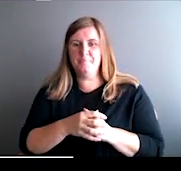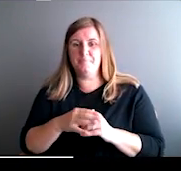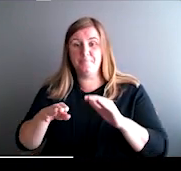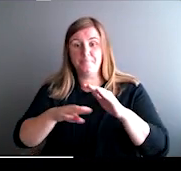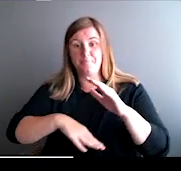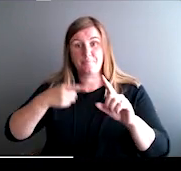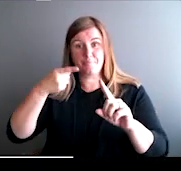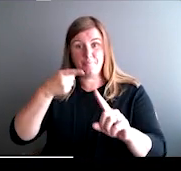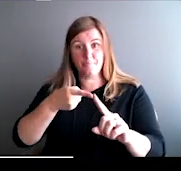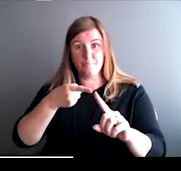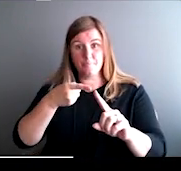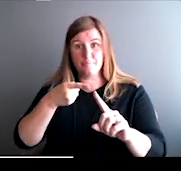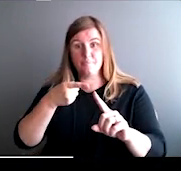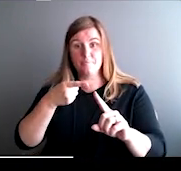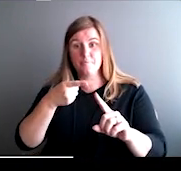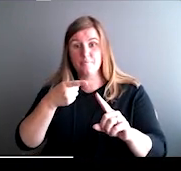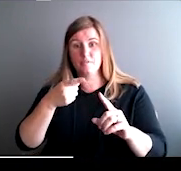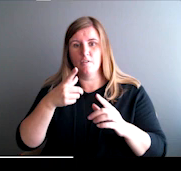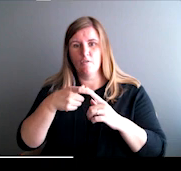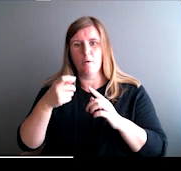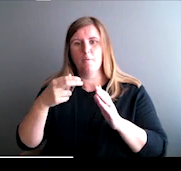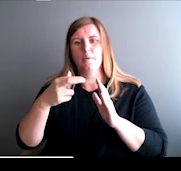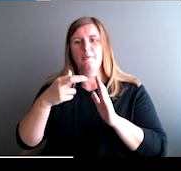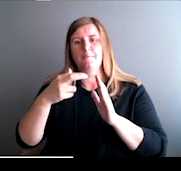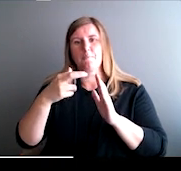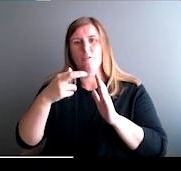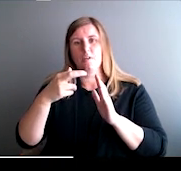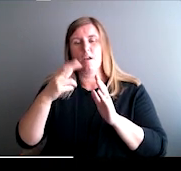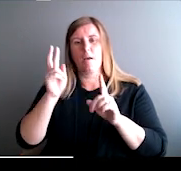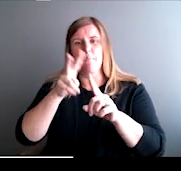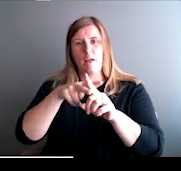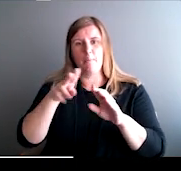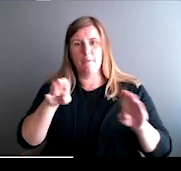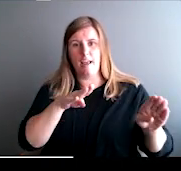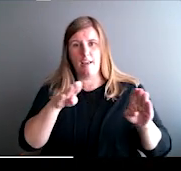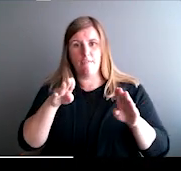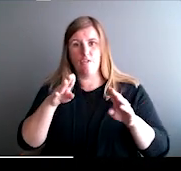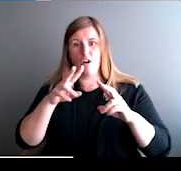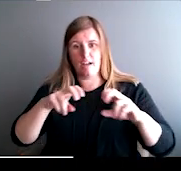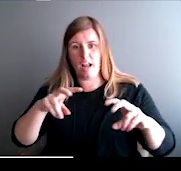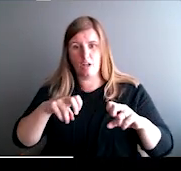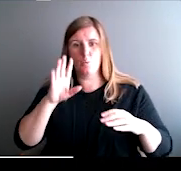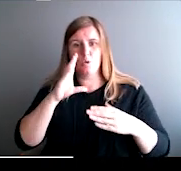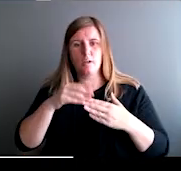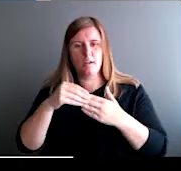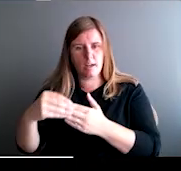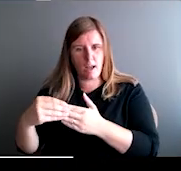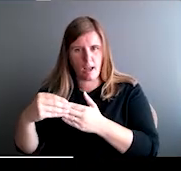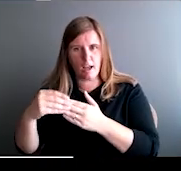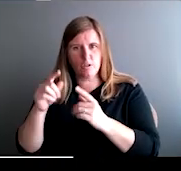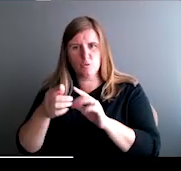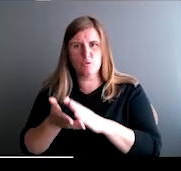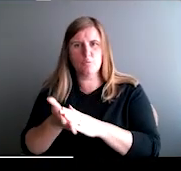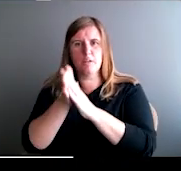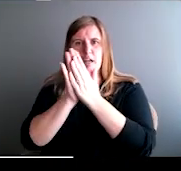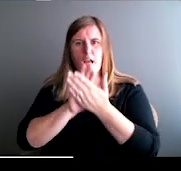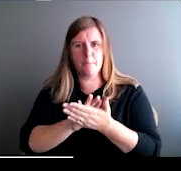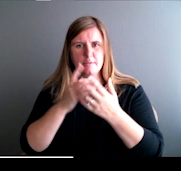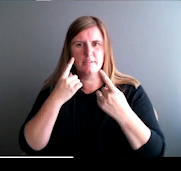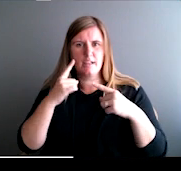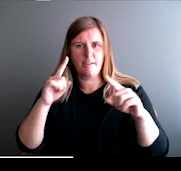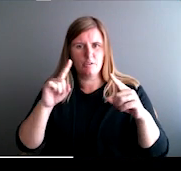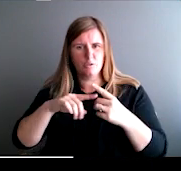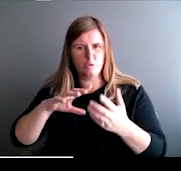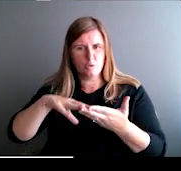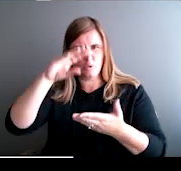principles derived from applied behavior analysis will guide you and help you become very successful as you